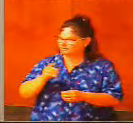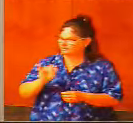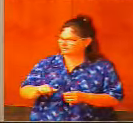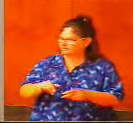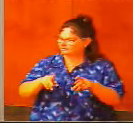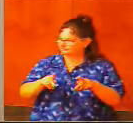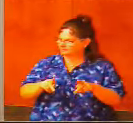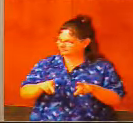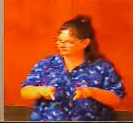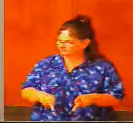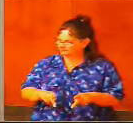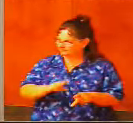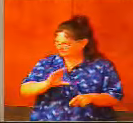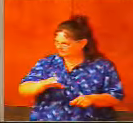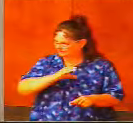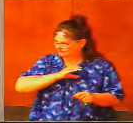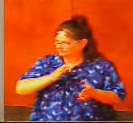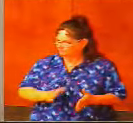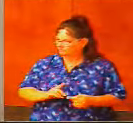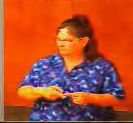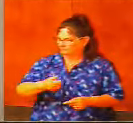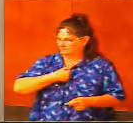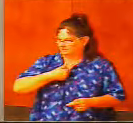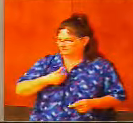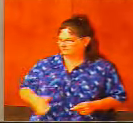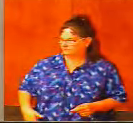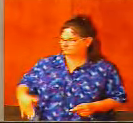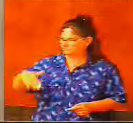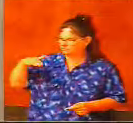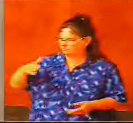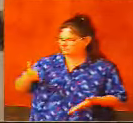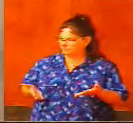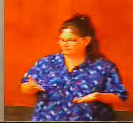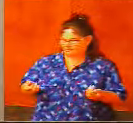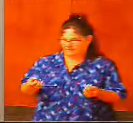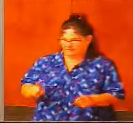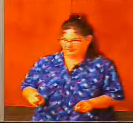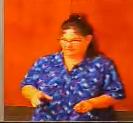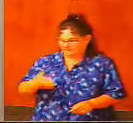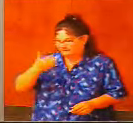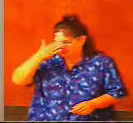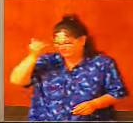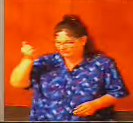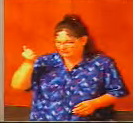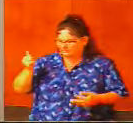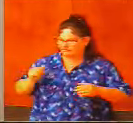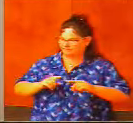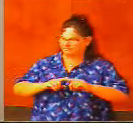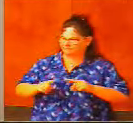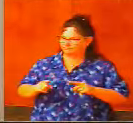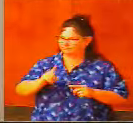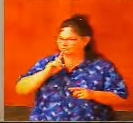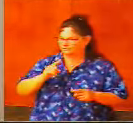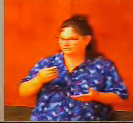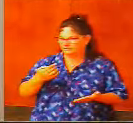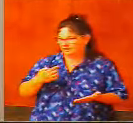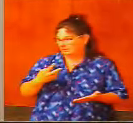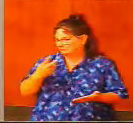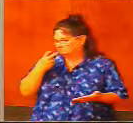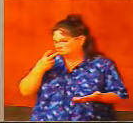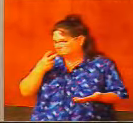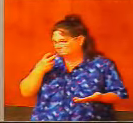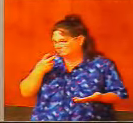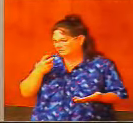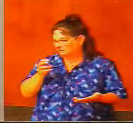Bible character when I was growing up. Now, it may have happened and I just don't remember, but really I kind of doubt that I